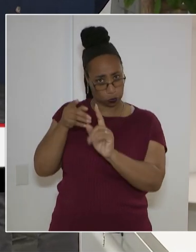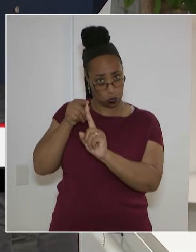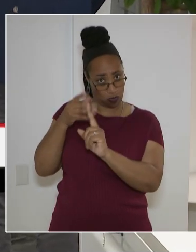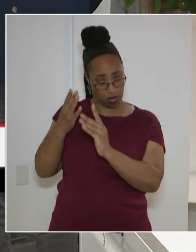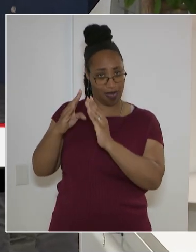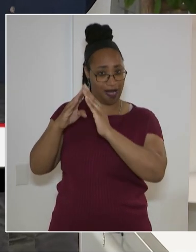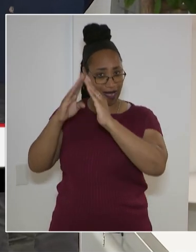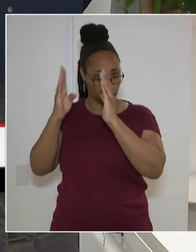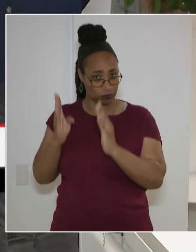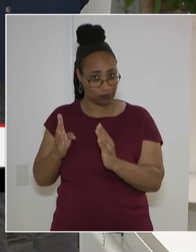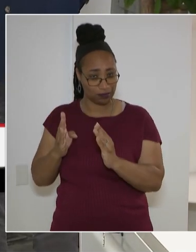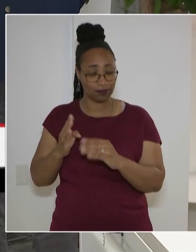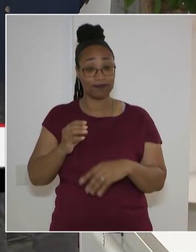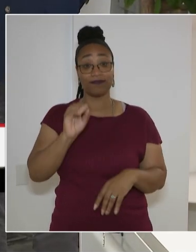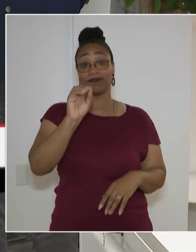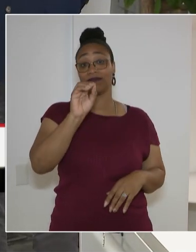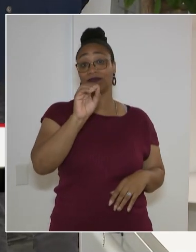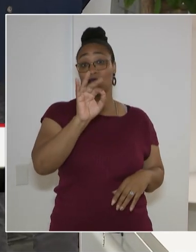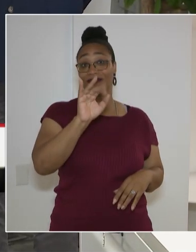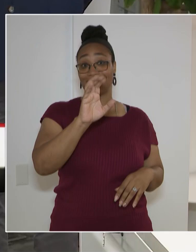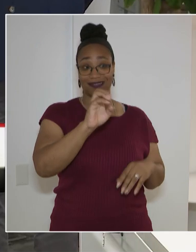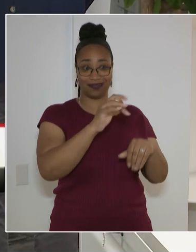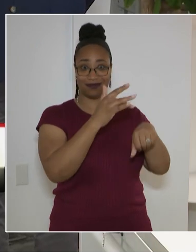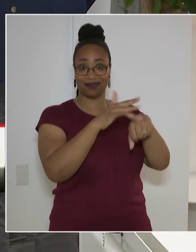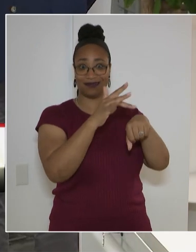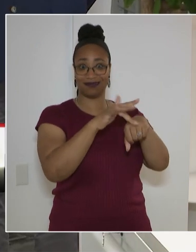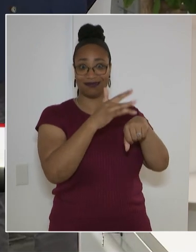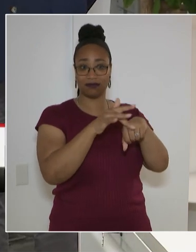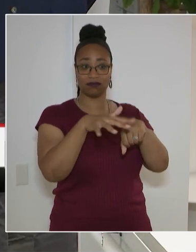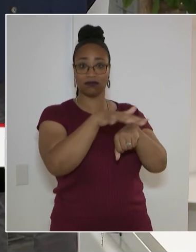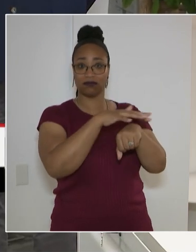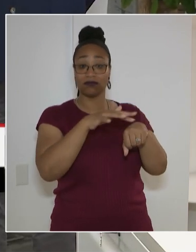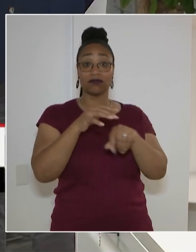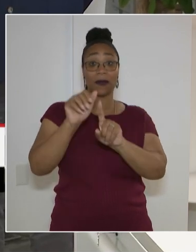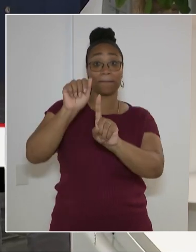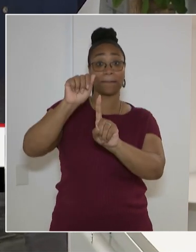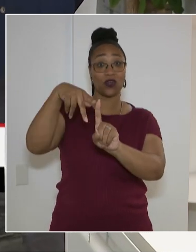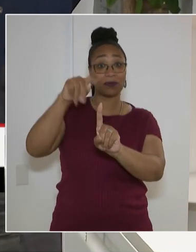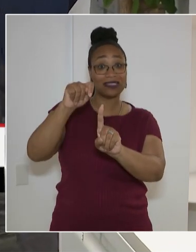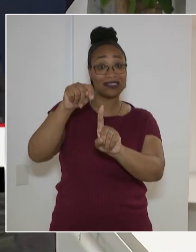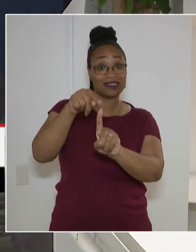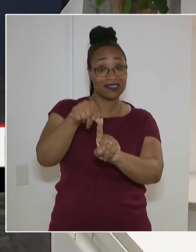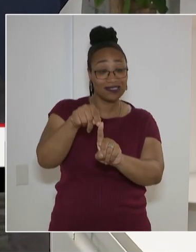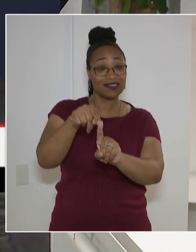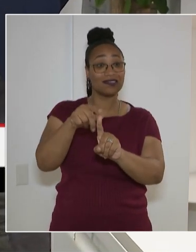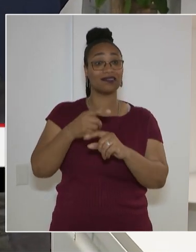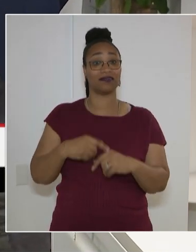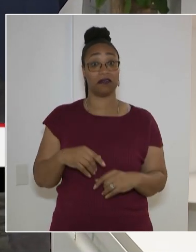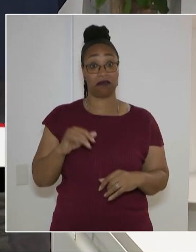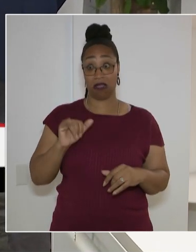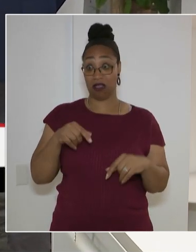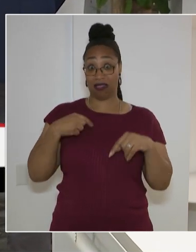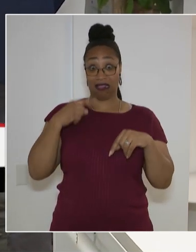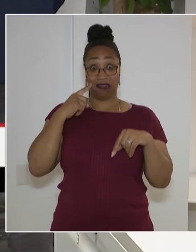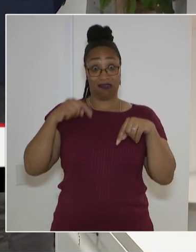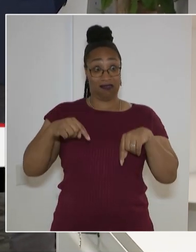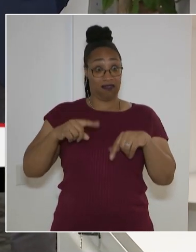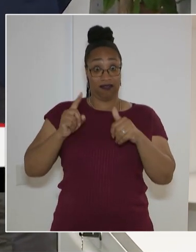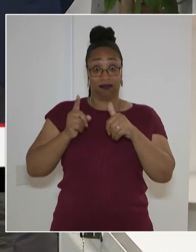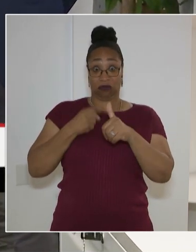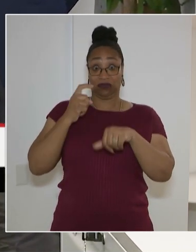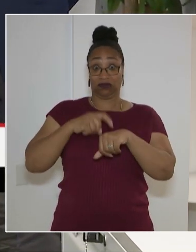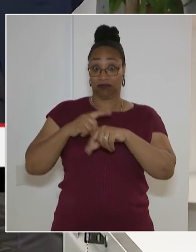housing, and this is the first in a while where we've seen office space being used for office space, right? And so I'm wondering how